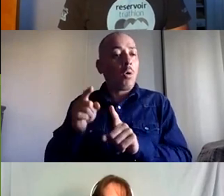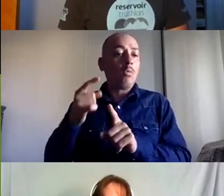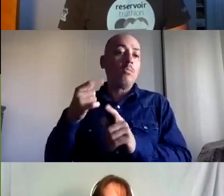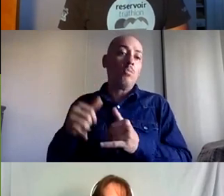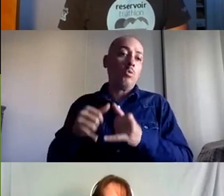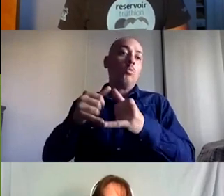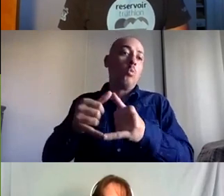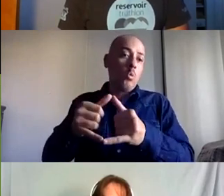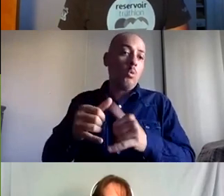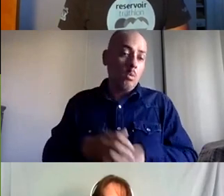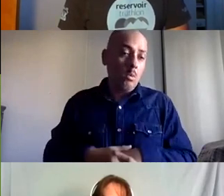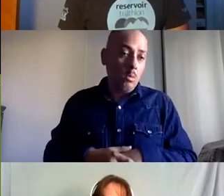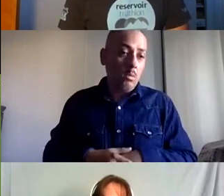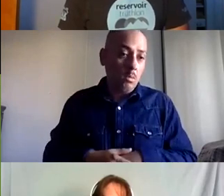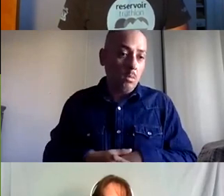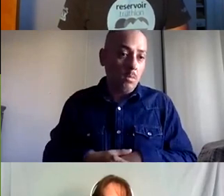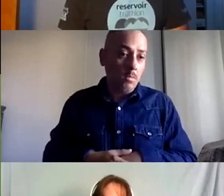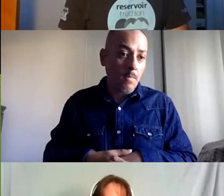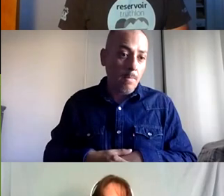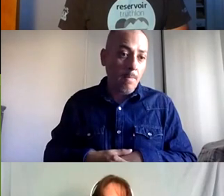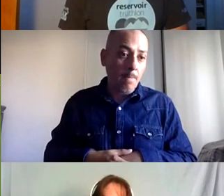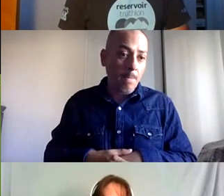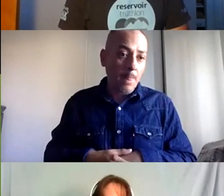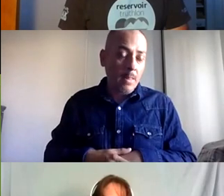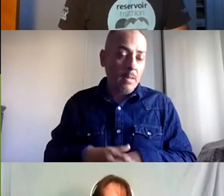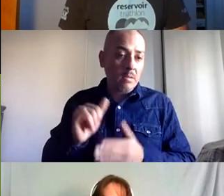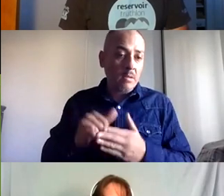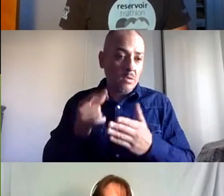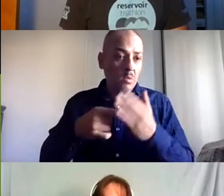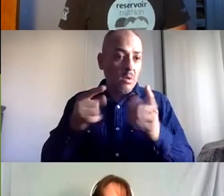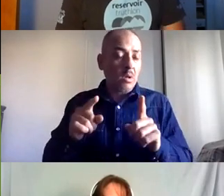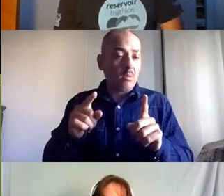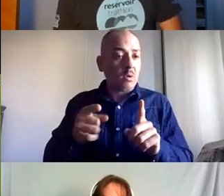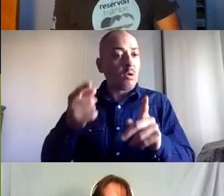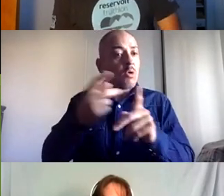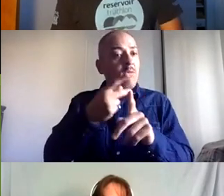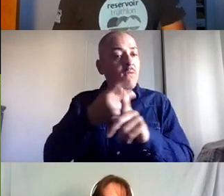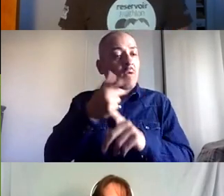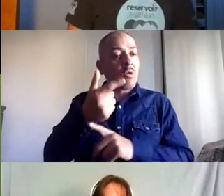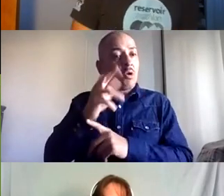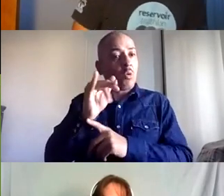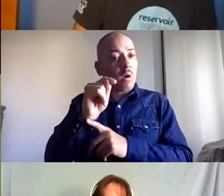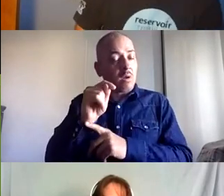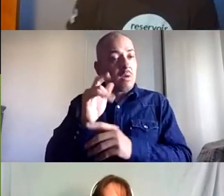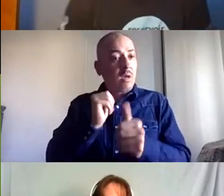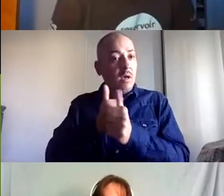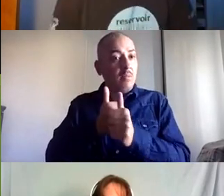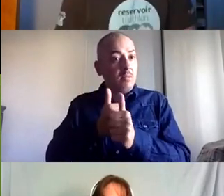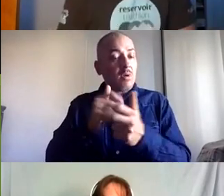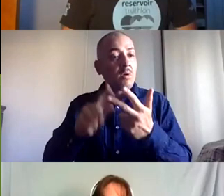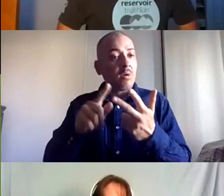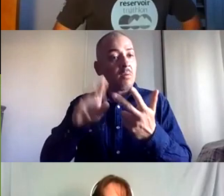that you accumulate. So that is why that happens. And then you calculate the gradients, update the gradients in the gradient